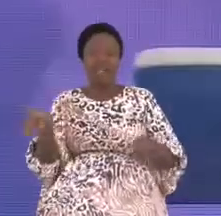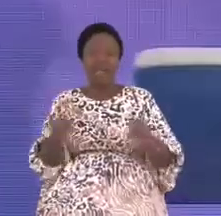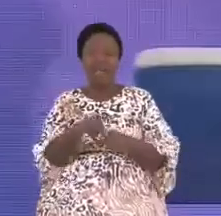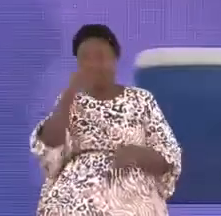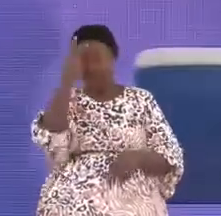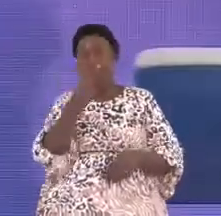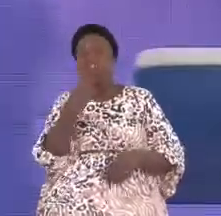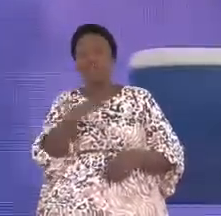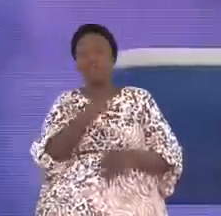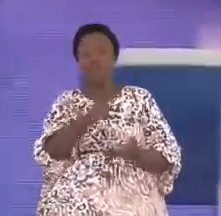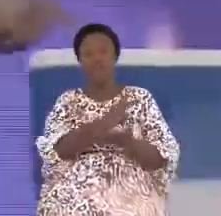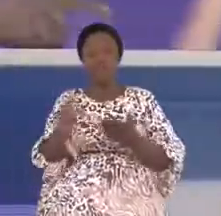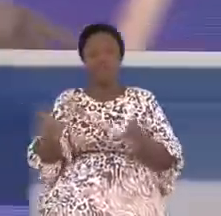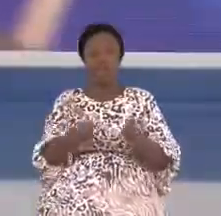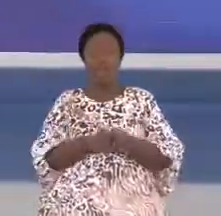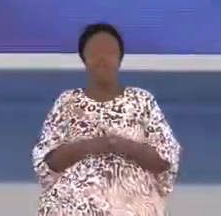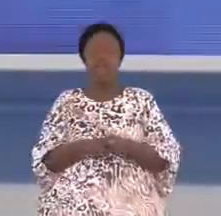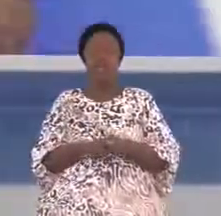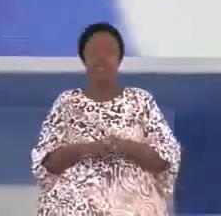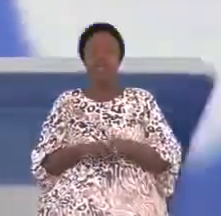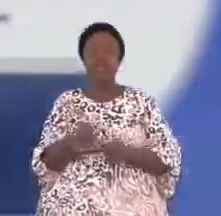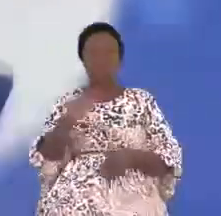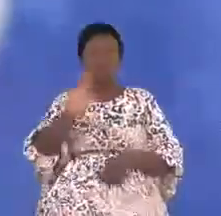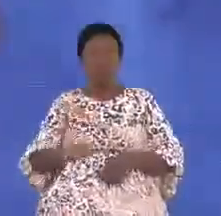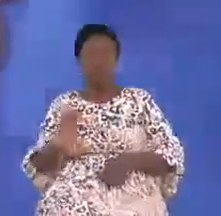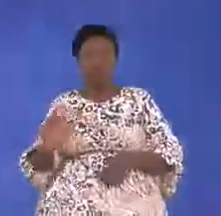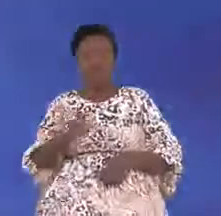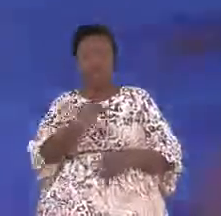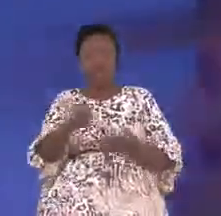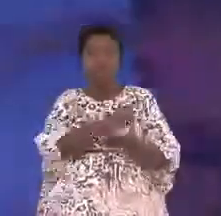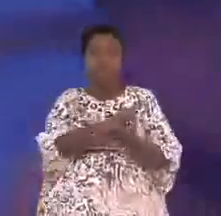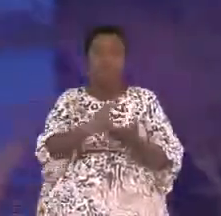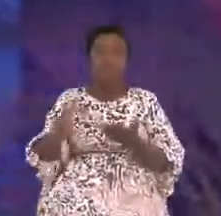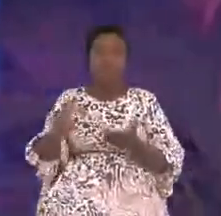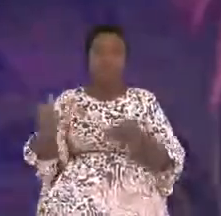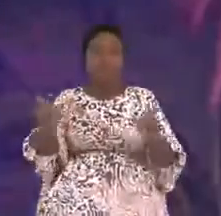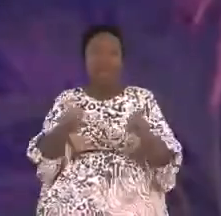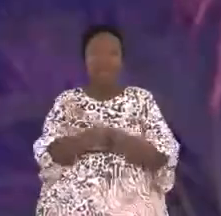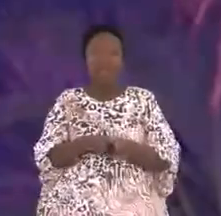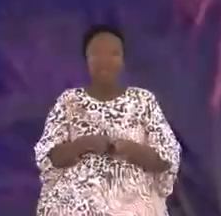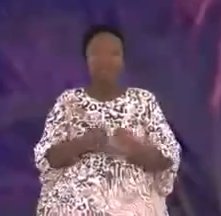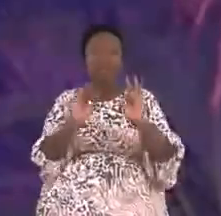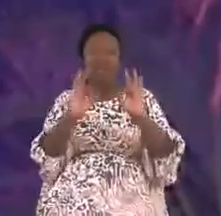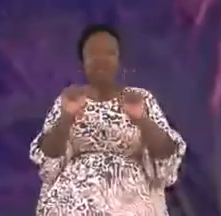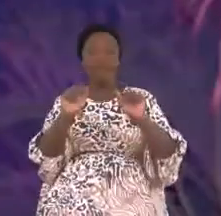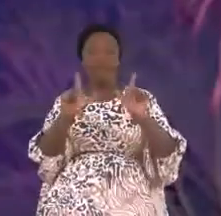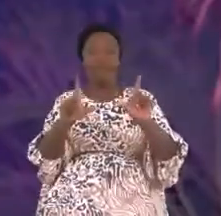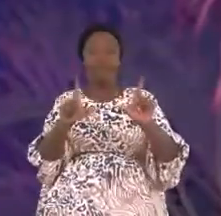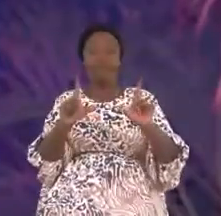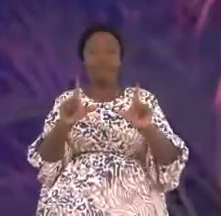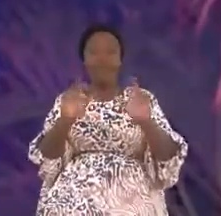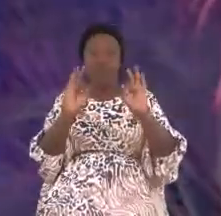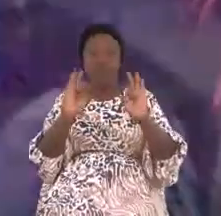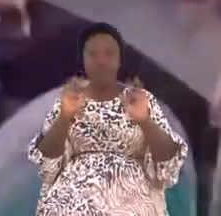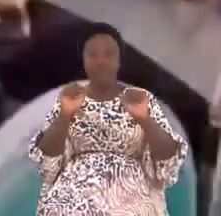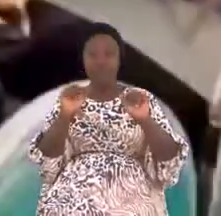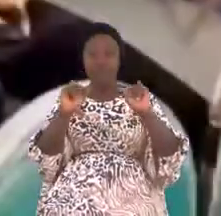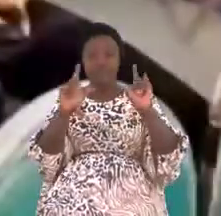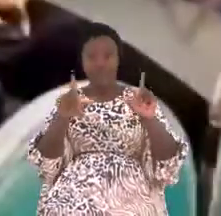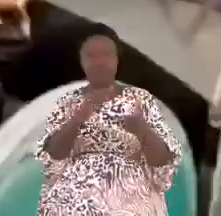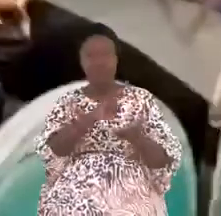prodigals they'll feel as people on earth without christ